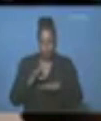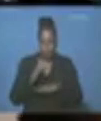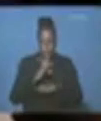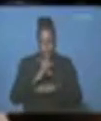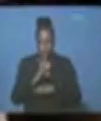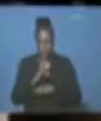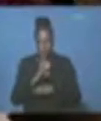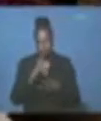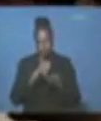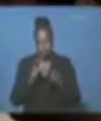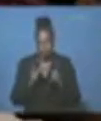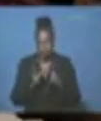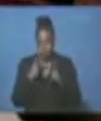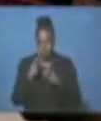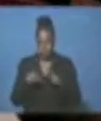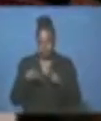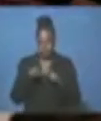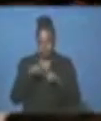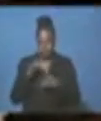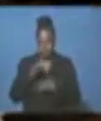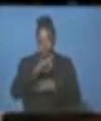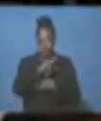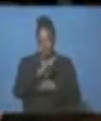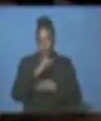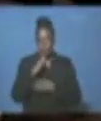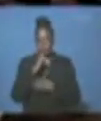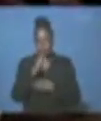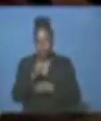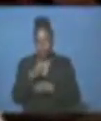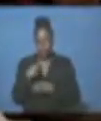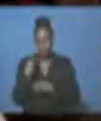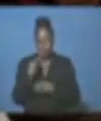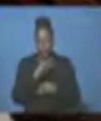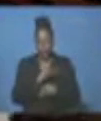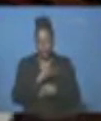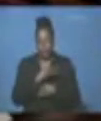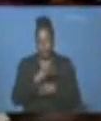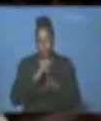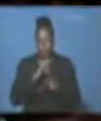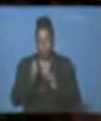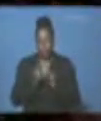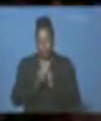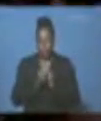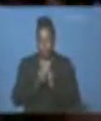seeing significant airlift, and we're going to ensure that we continue to talk with them